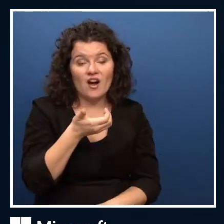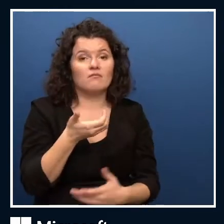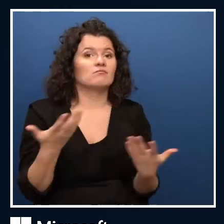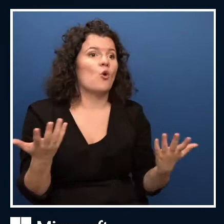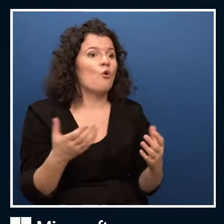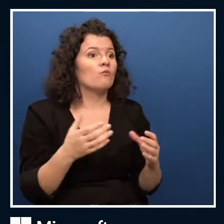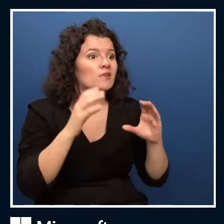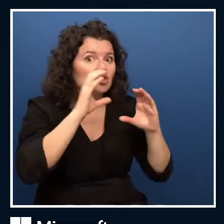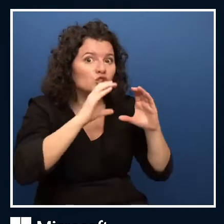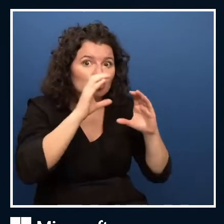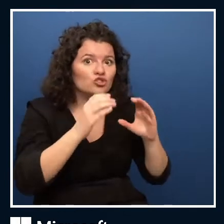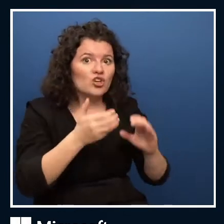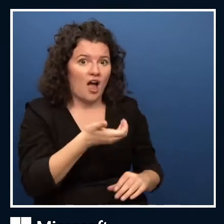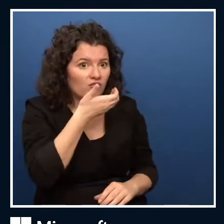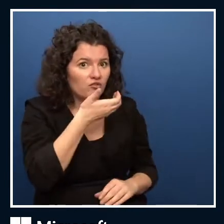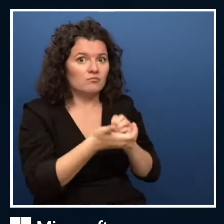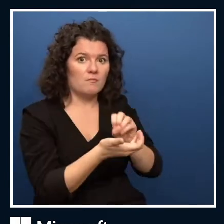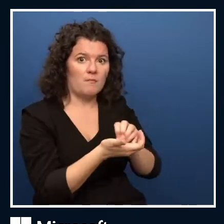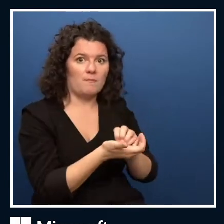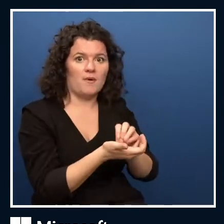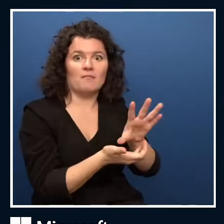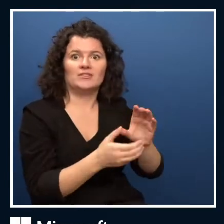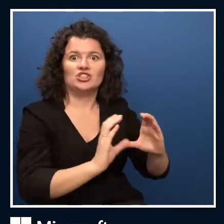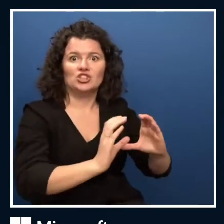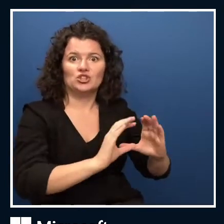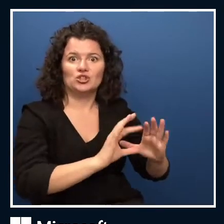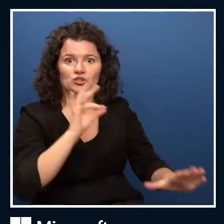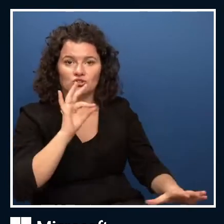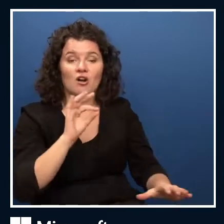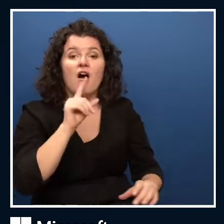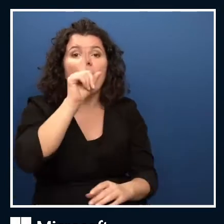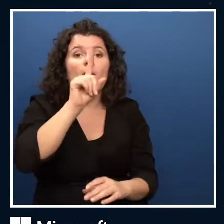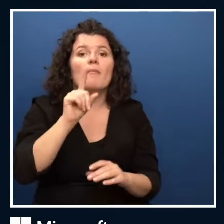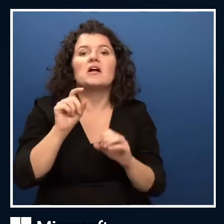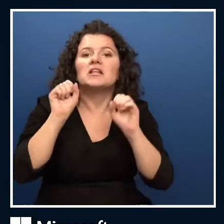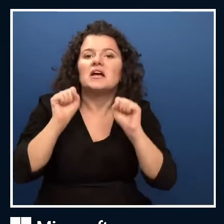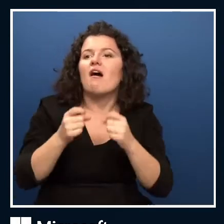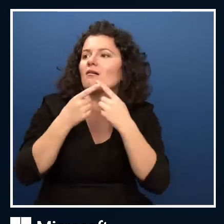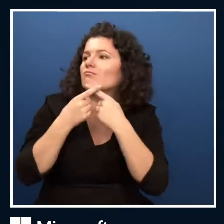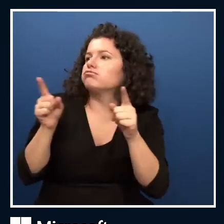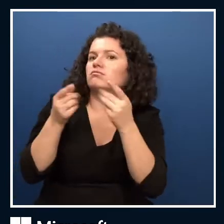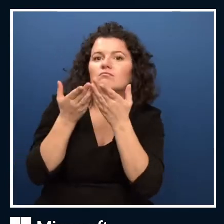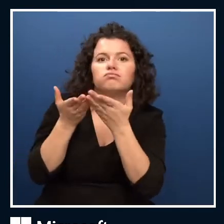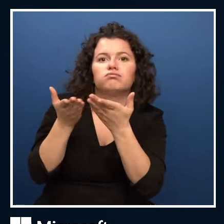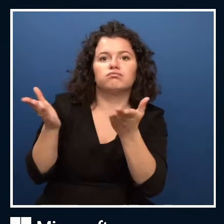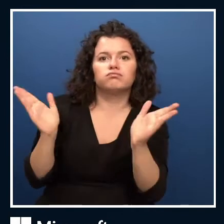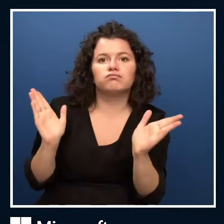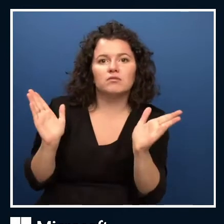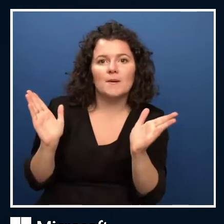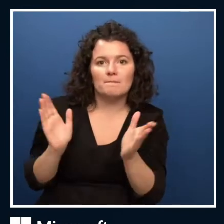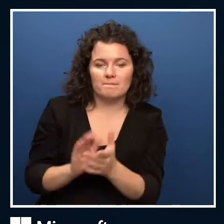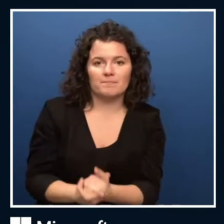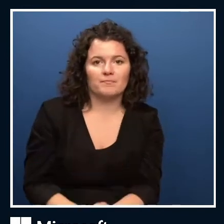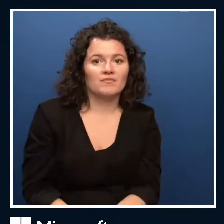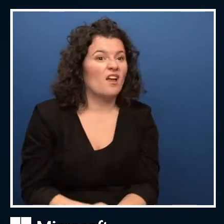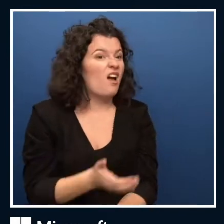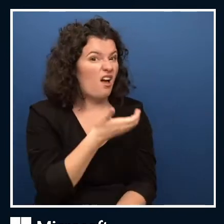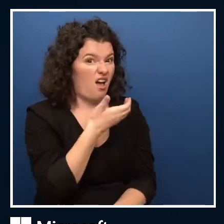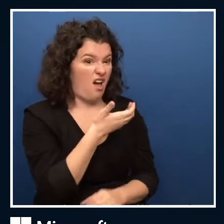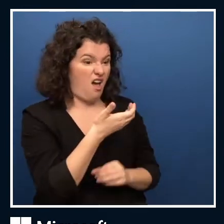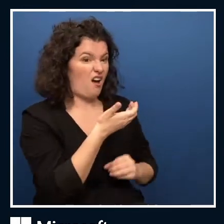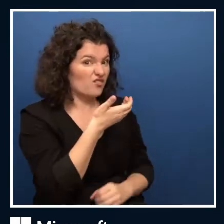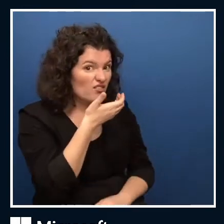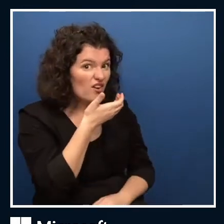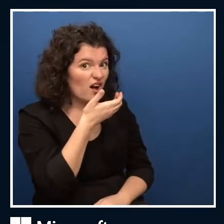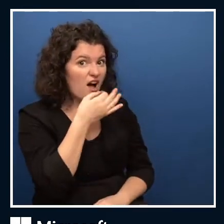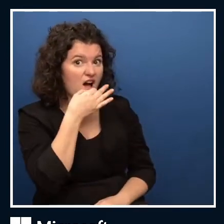but if you have your personal digital assistant, you don't need a search engine anymore, because you just ask what you want to know and it will